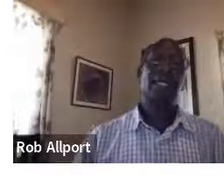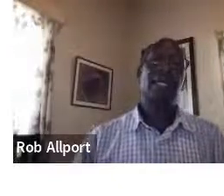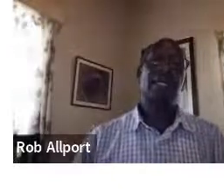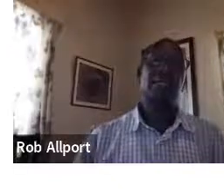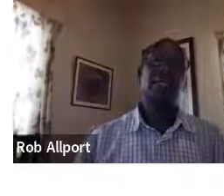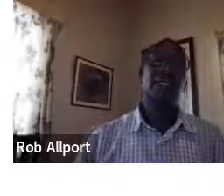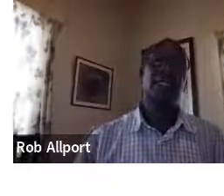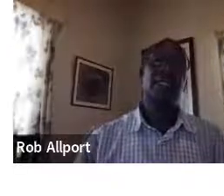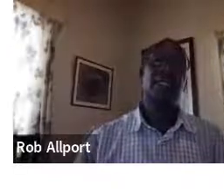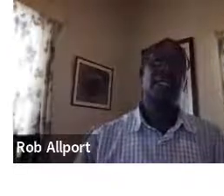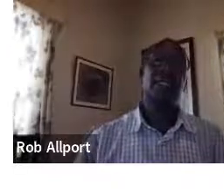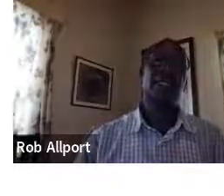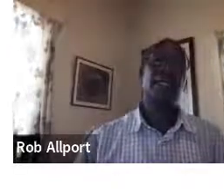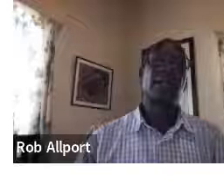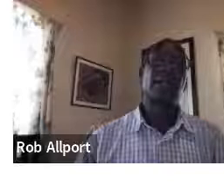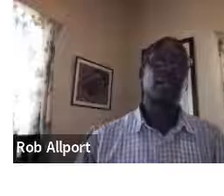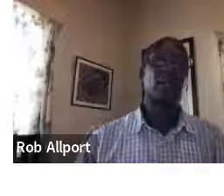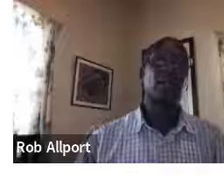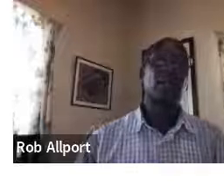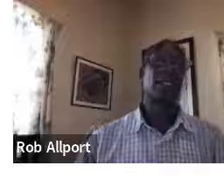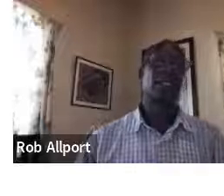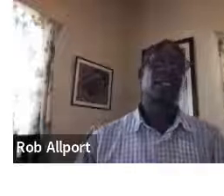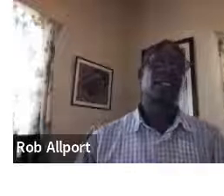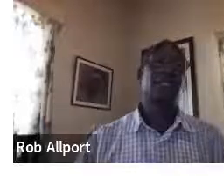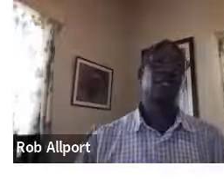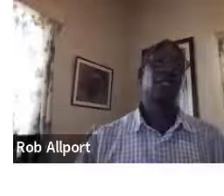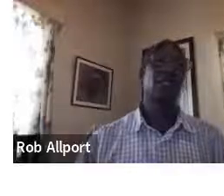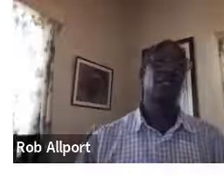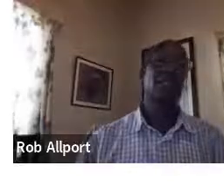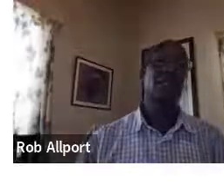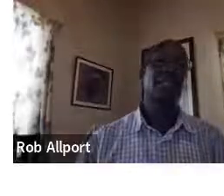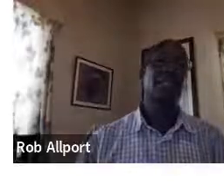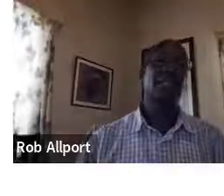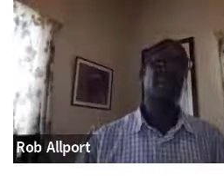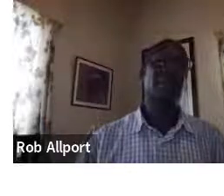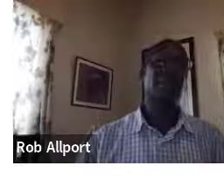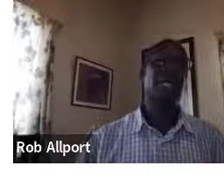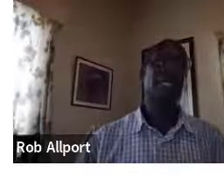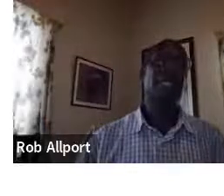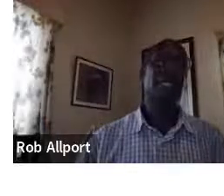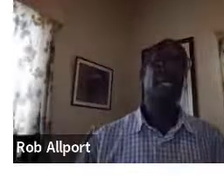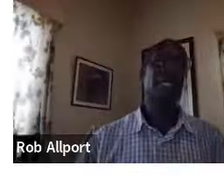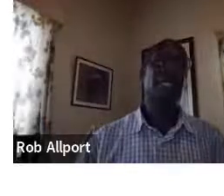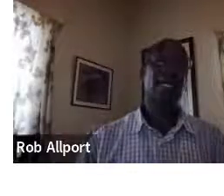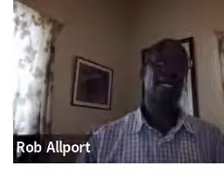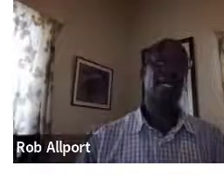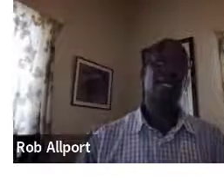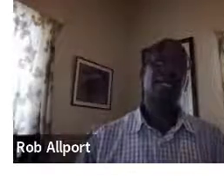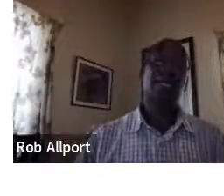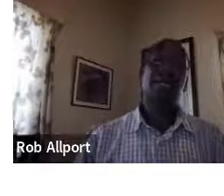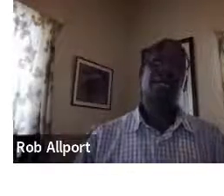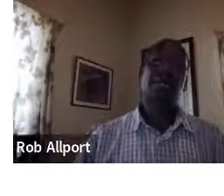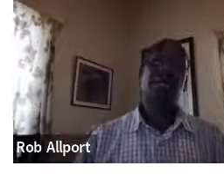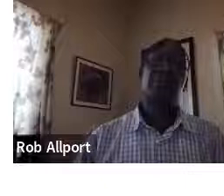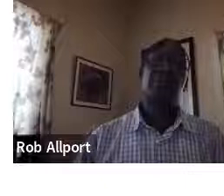predicted is quite close to what the government predicted,